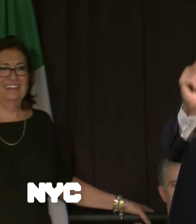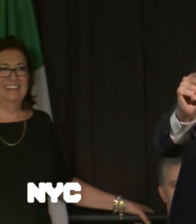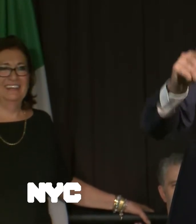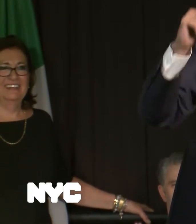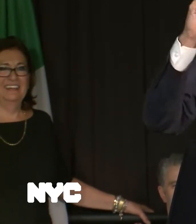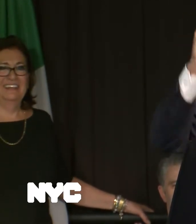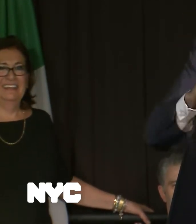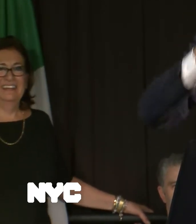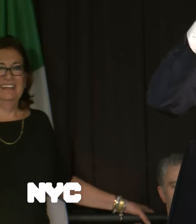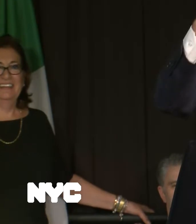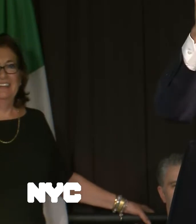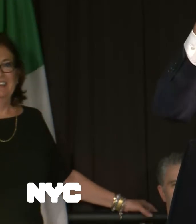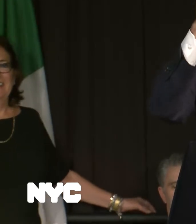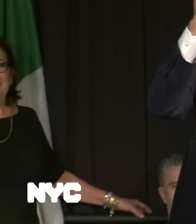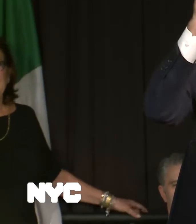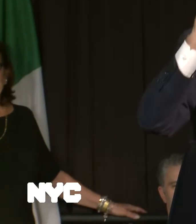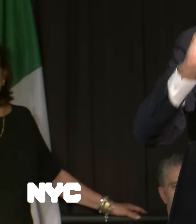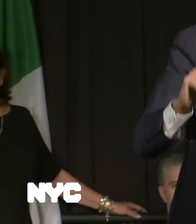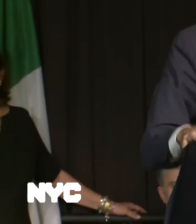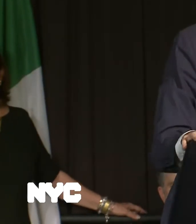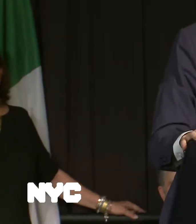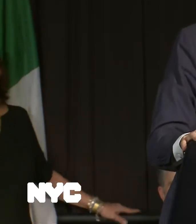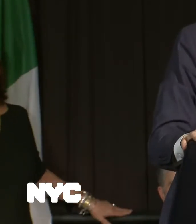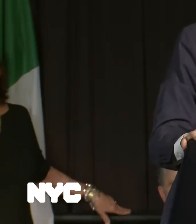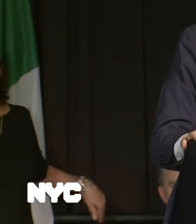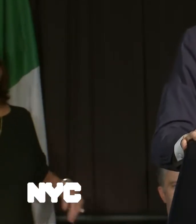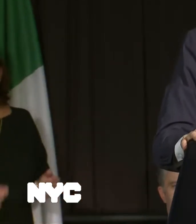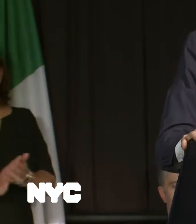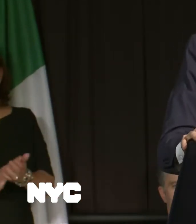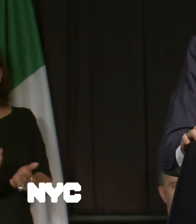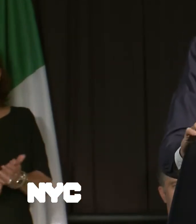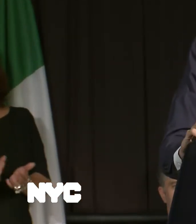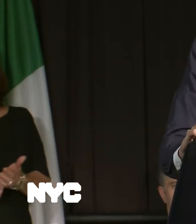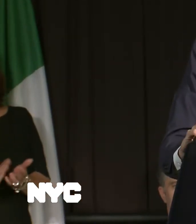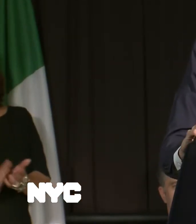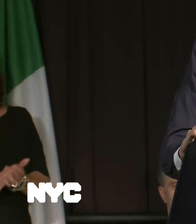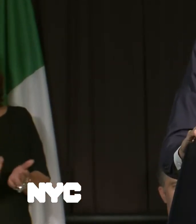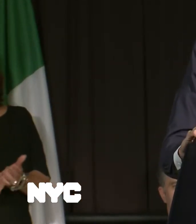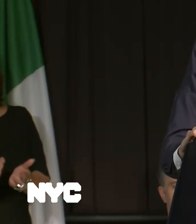it and preserve it and teach the next generation.